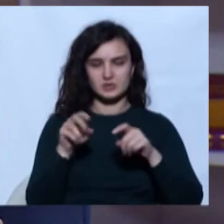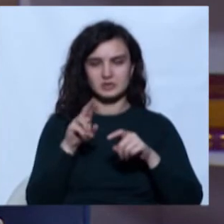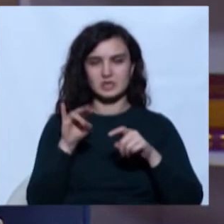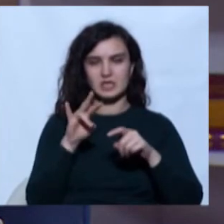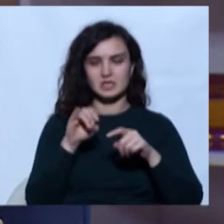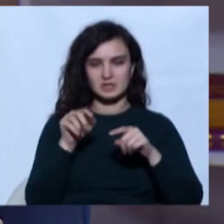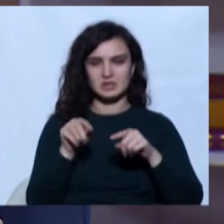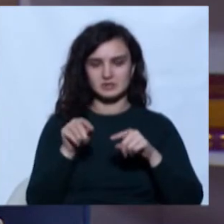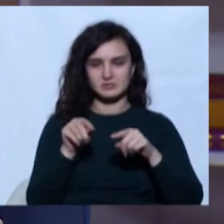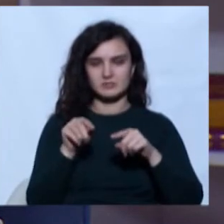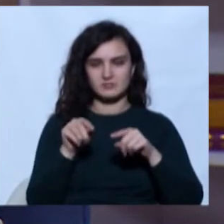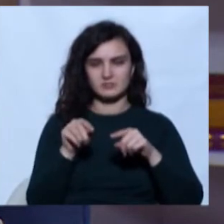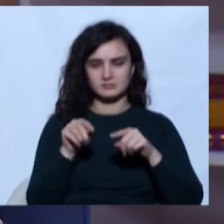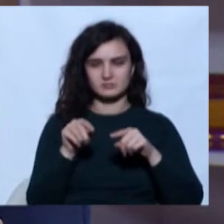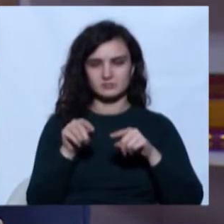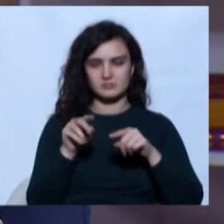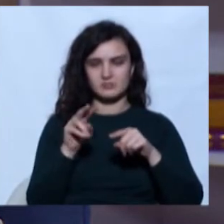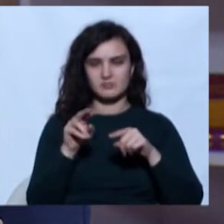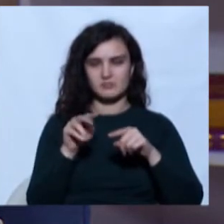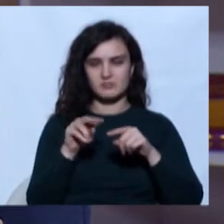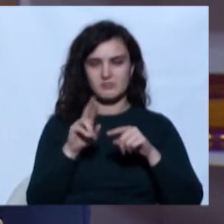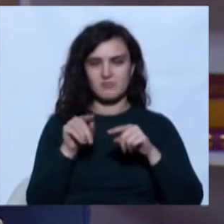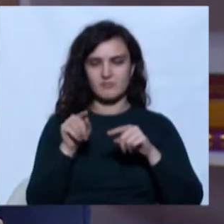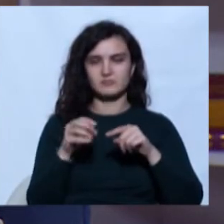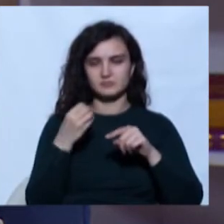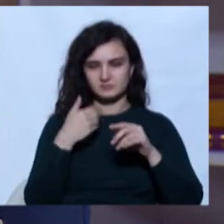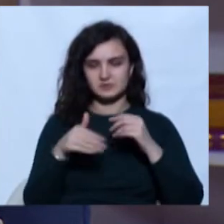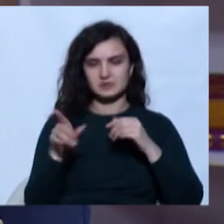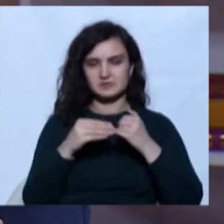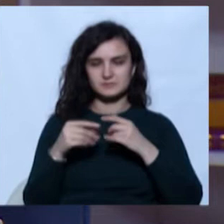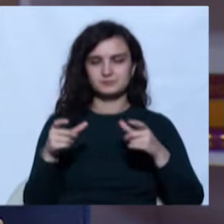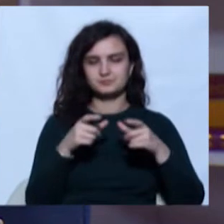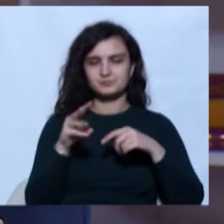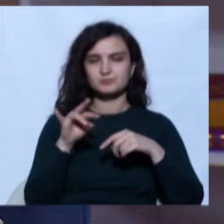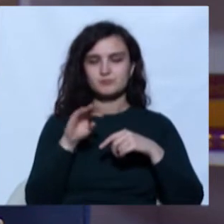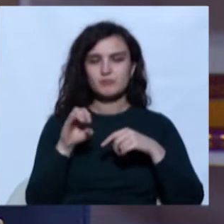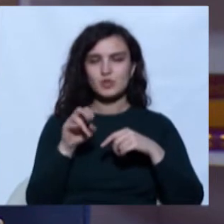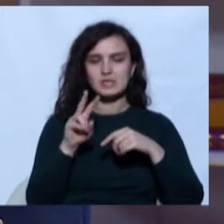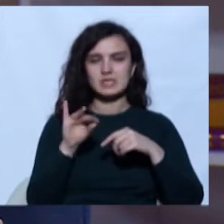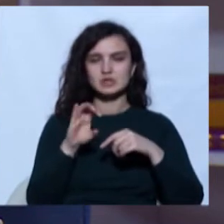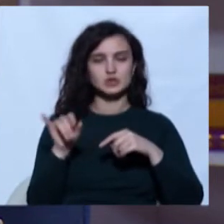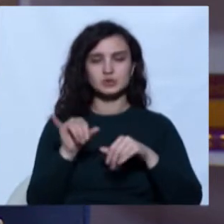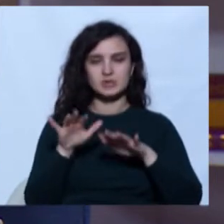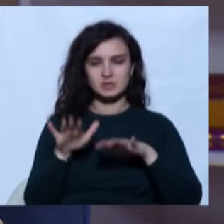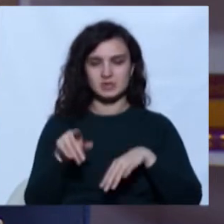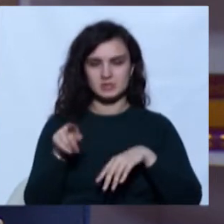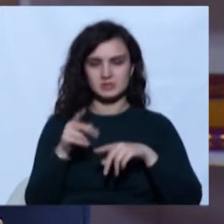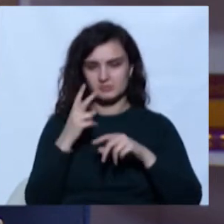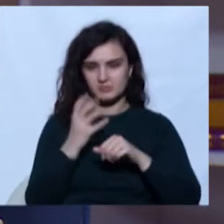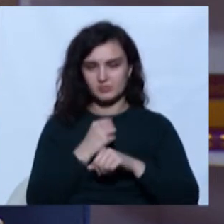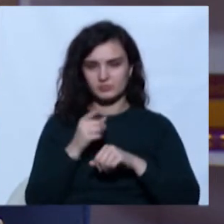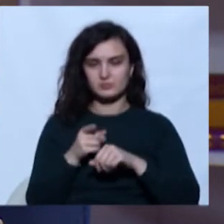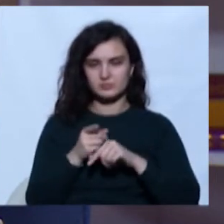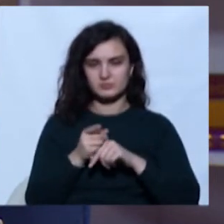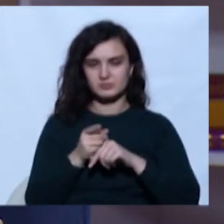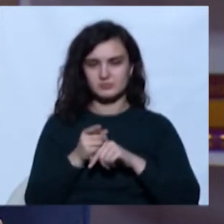Dantes escapes from Chateau d'If and he goes to the island of Monte Cristo, where he finds the